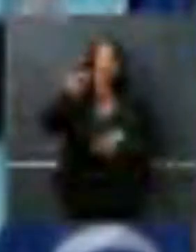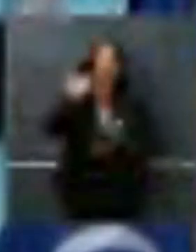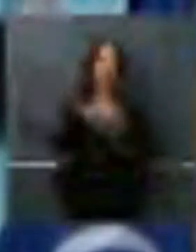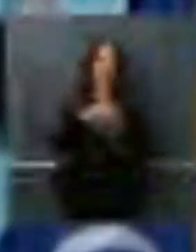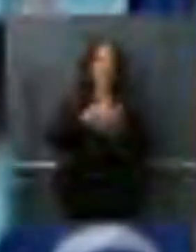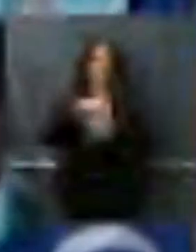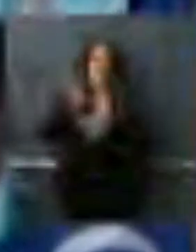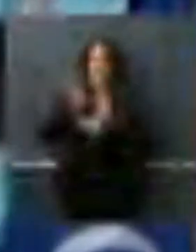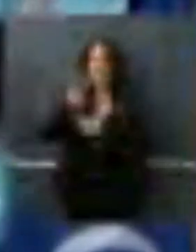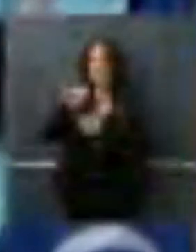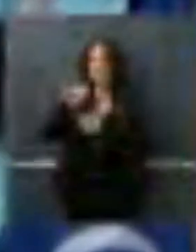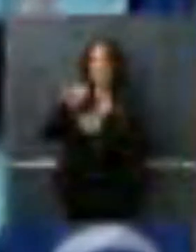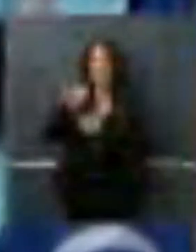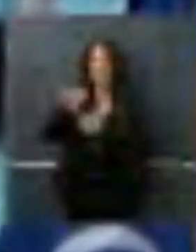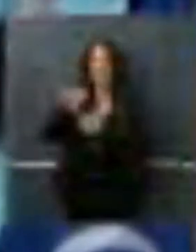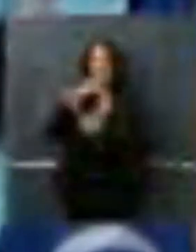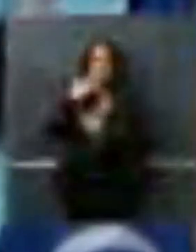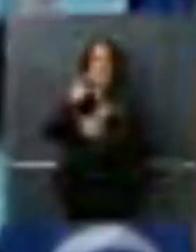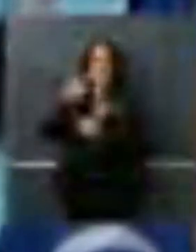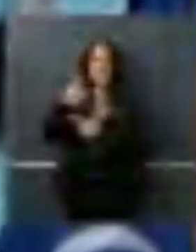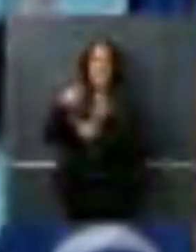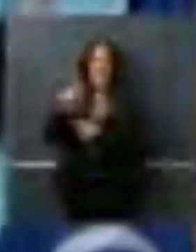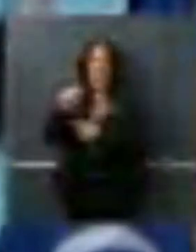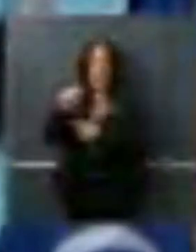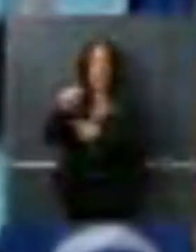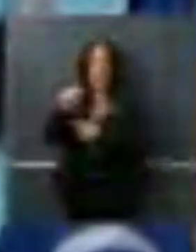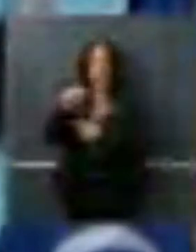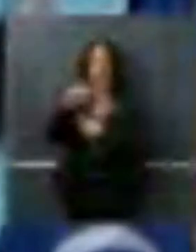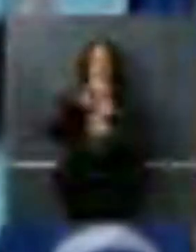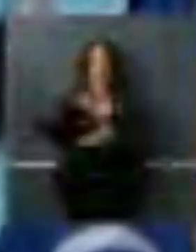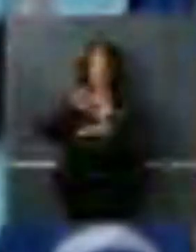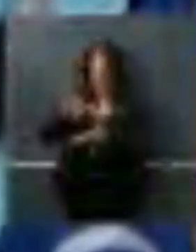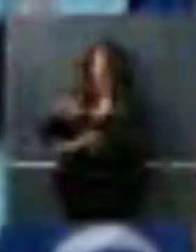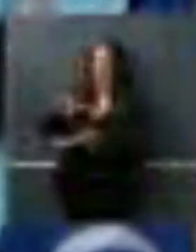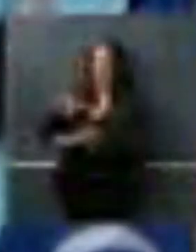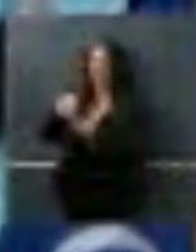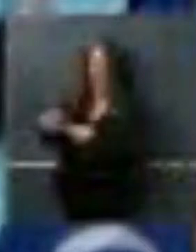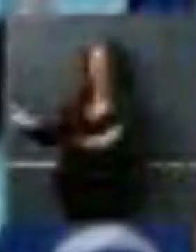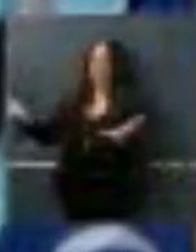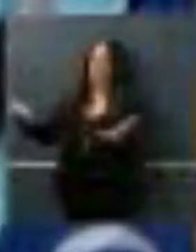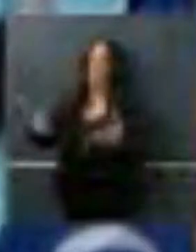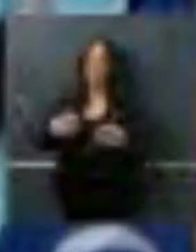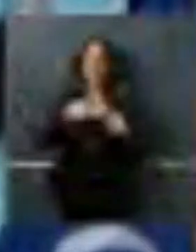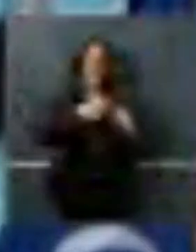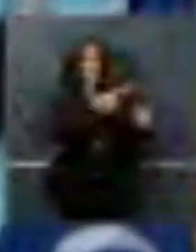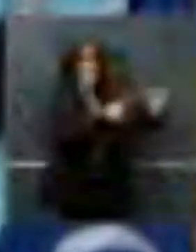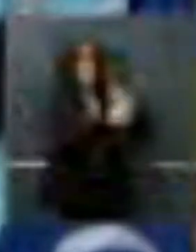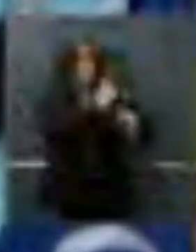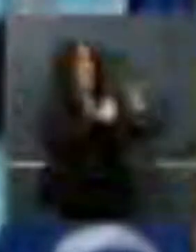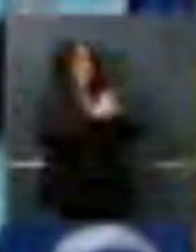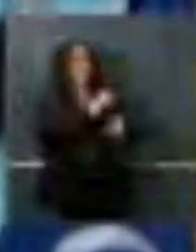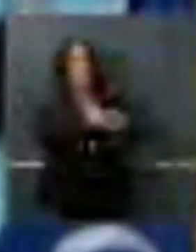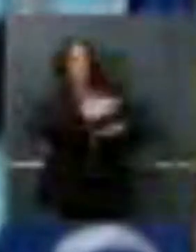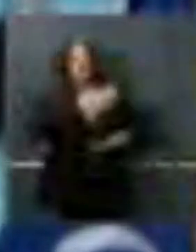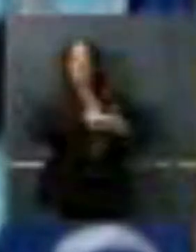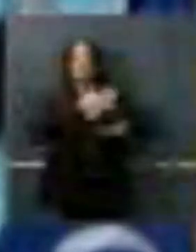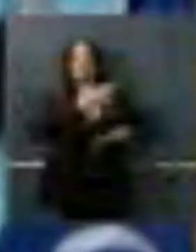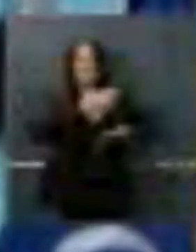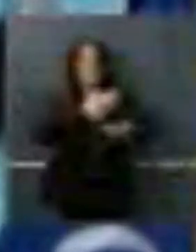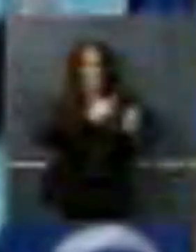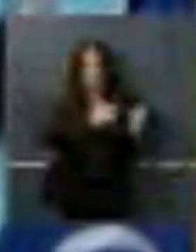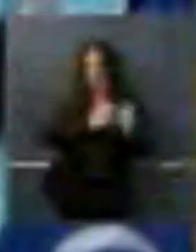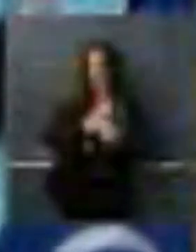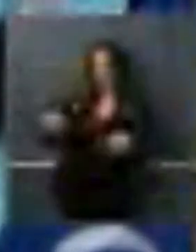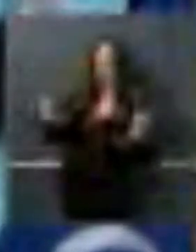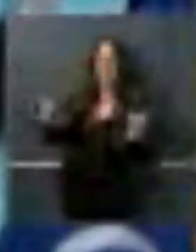and other things we're doing, that's part of it. Making sure these guidelines are dynamic. We're doing webinars. Almost every week